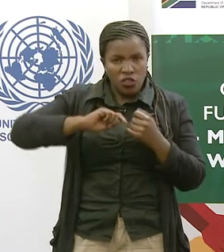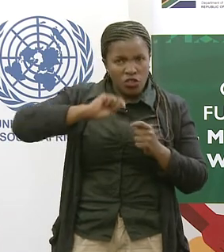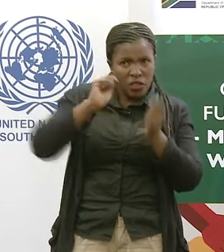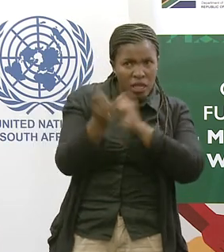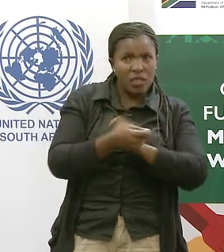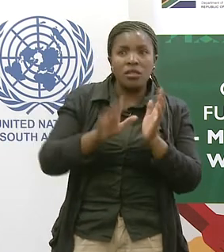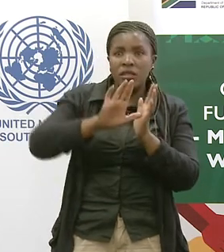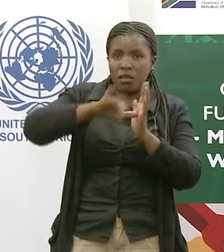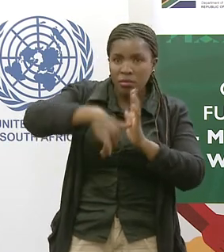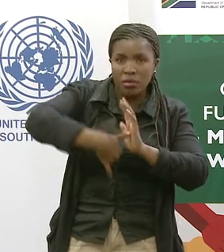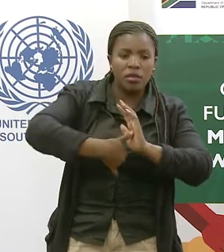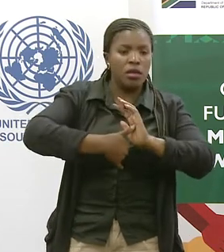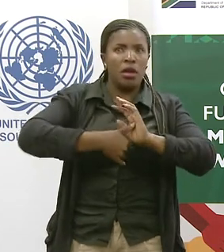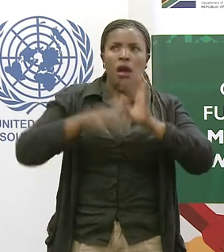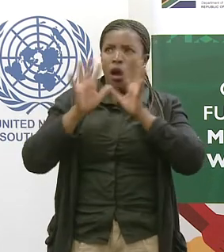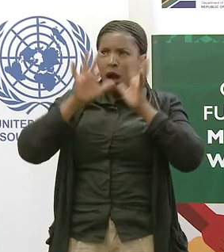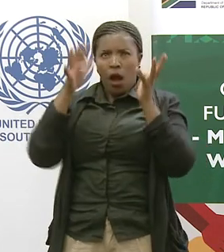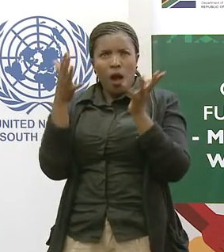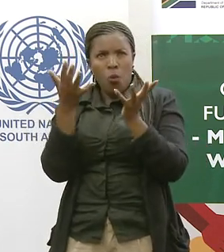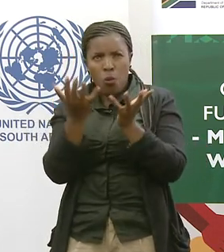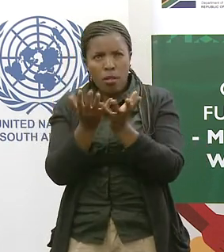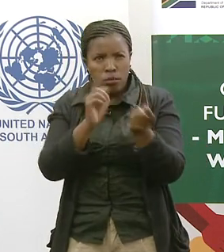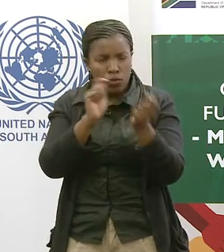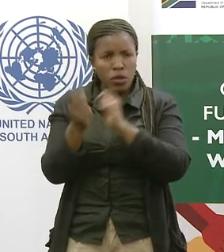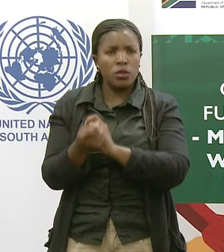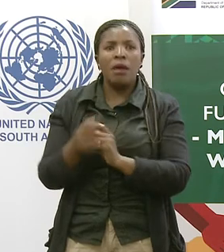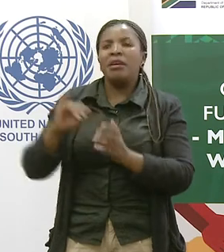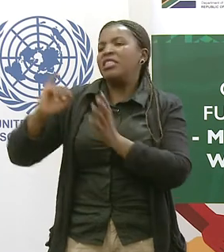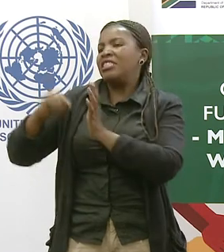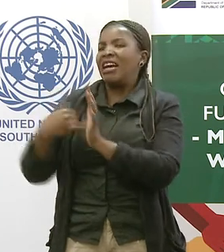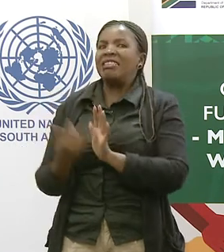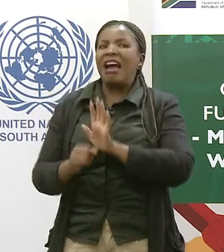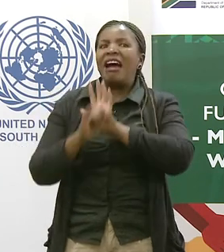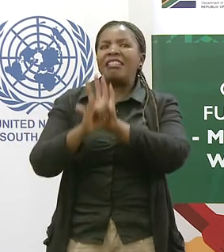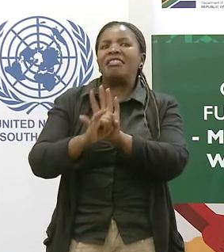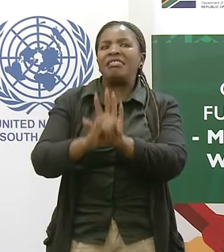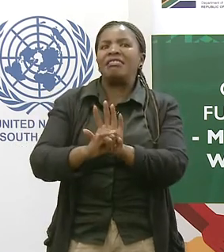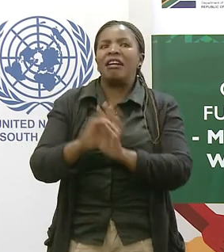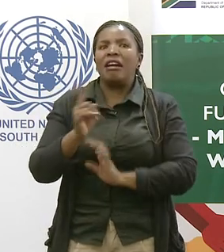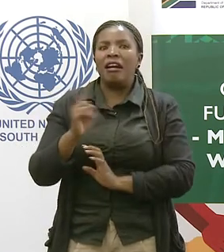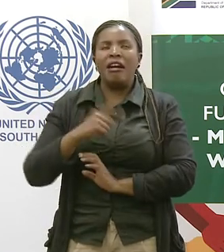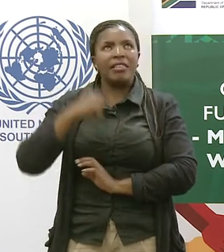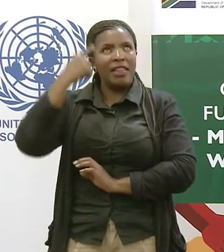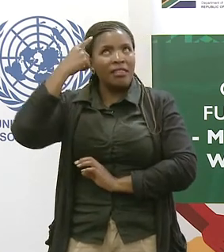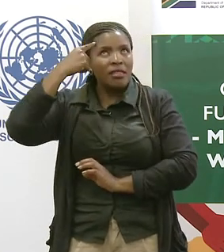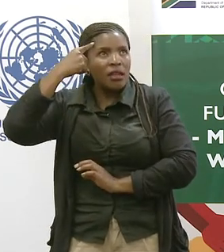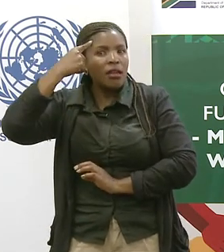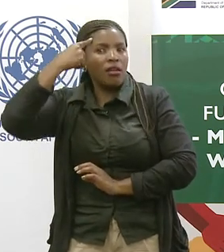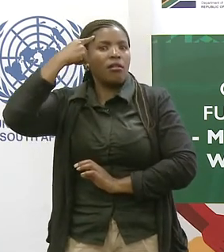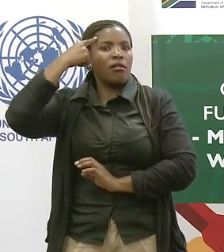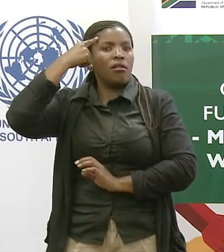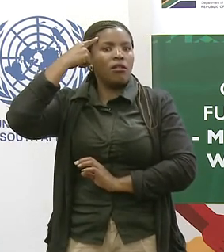worldview, not just an identity, but disability as an ideology demands that